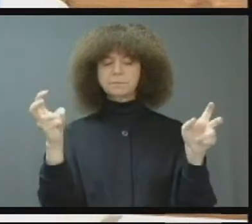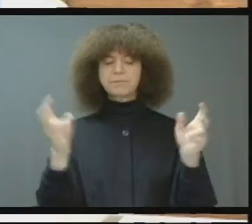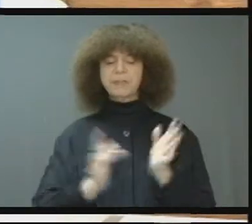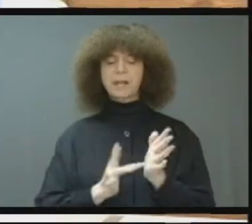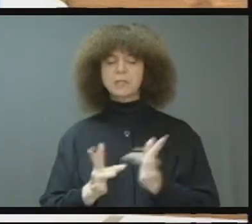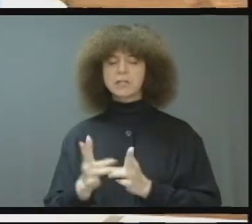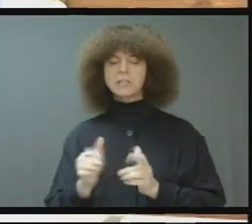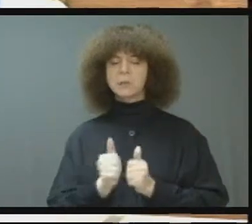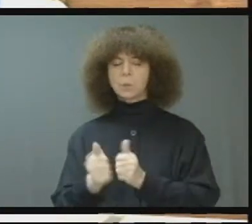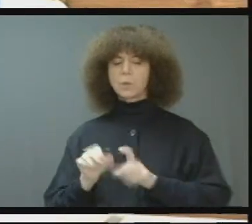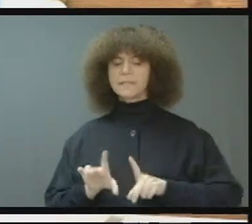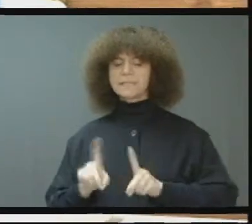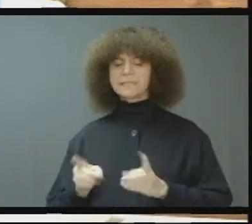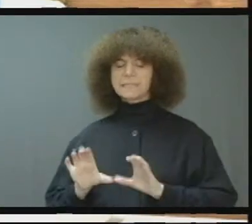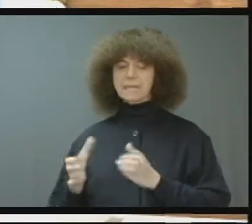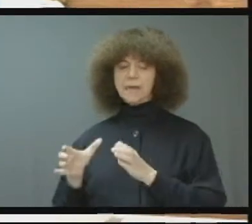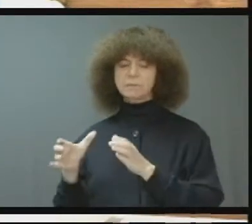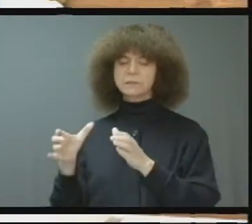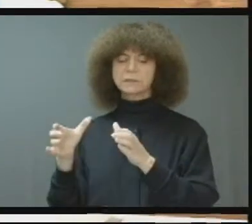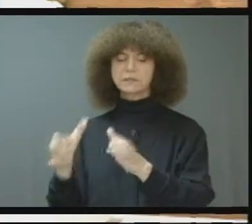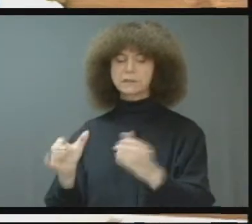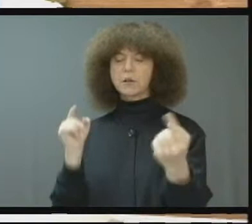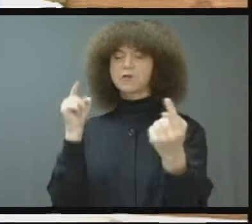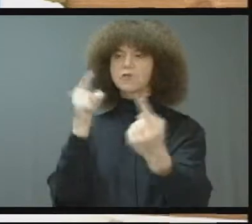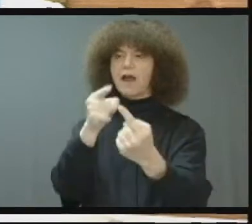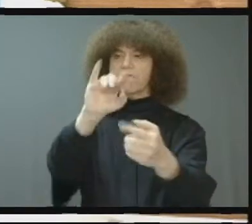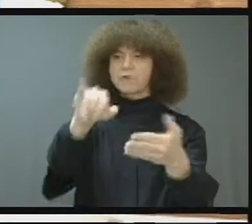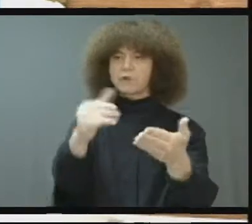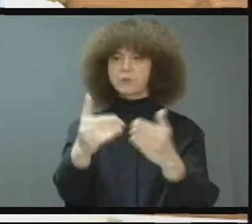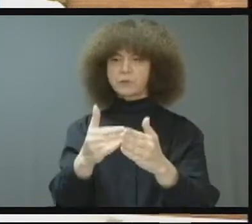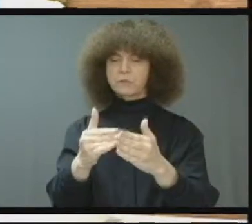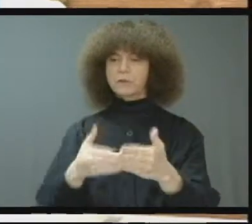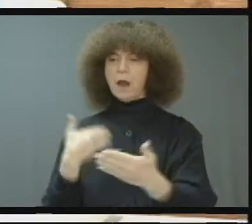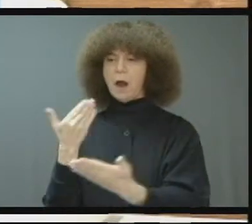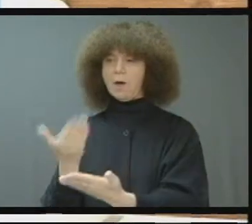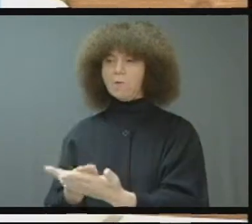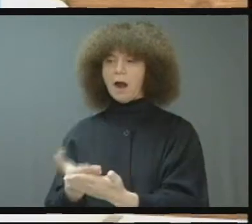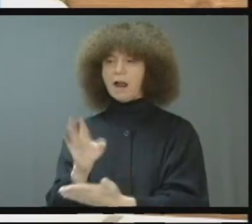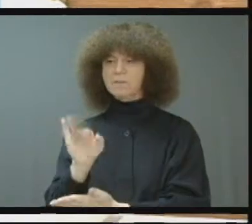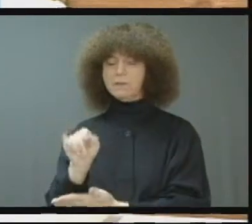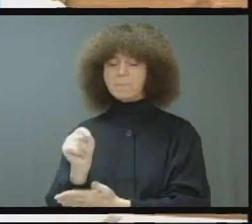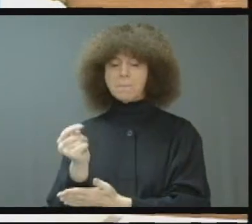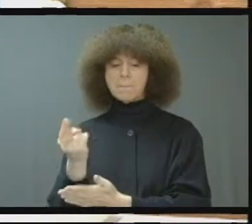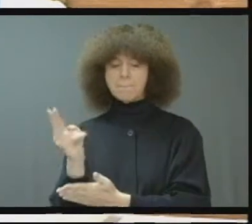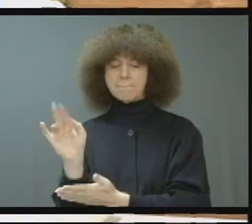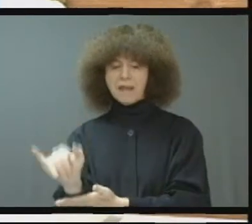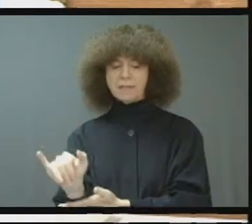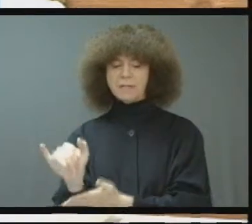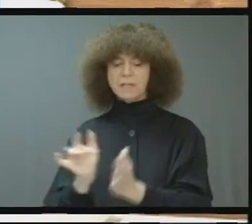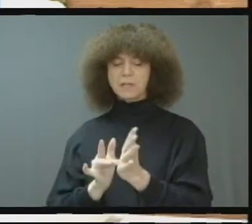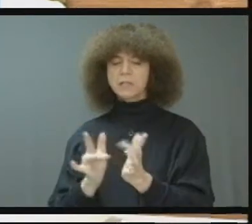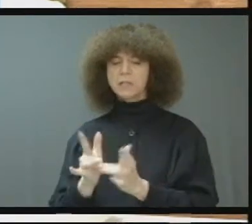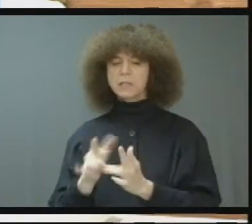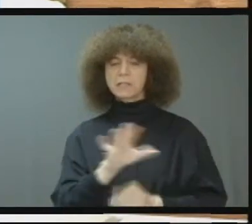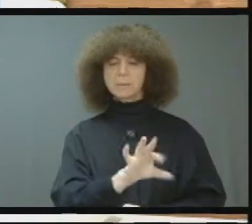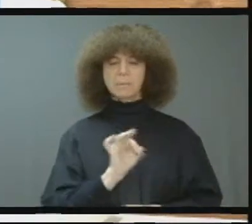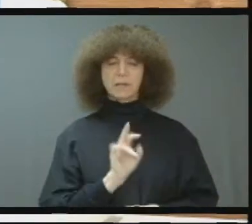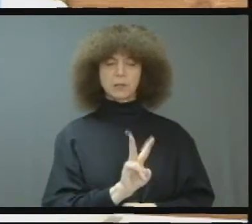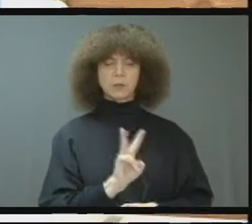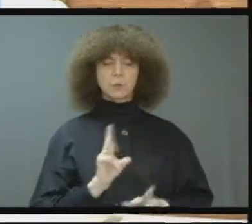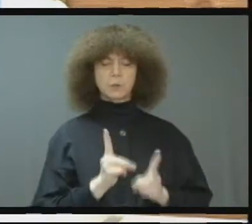As they approached Jerusalem and came to Bethphage and Bethany at the Mount of Olives, Jesus sent two of his disciples, saying to